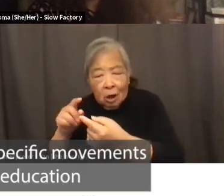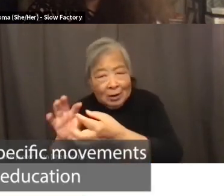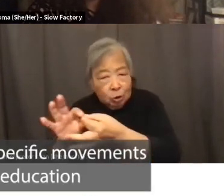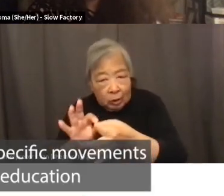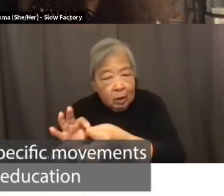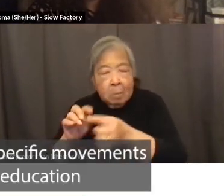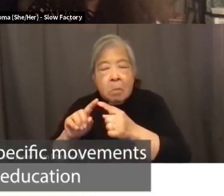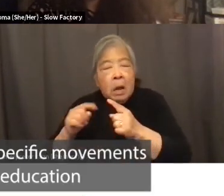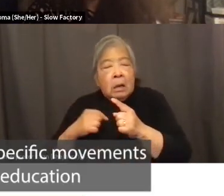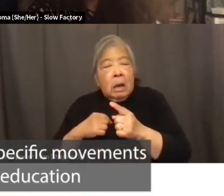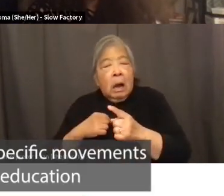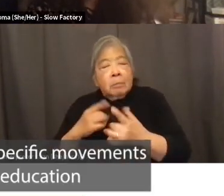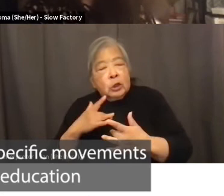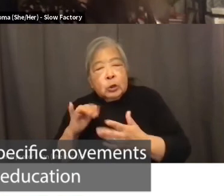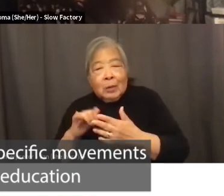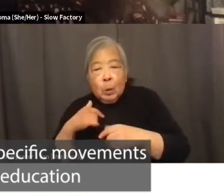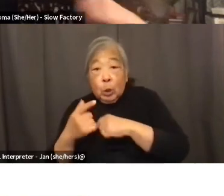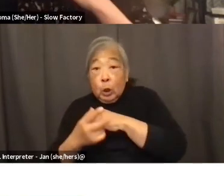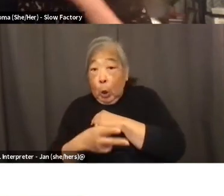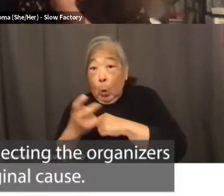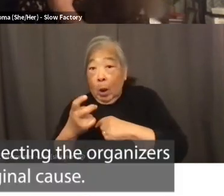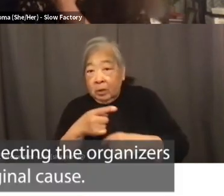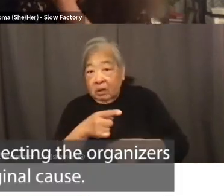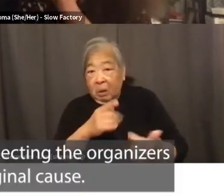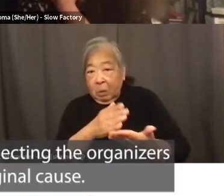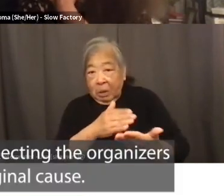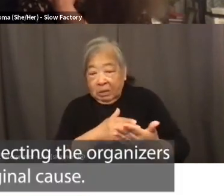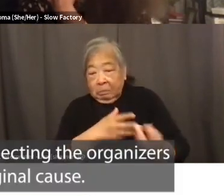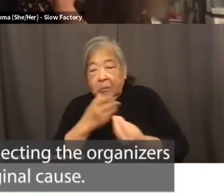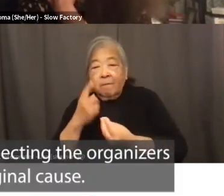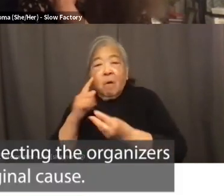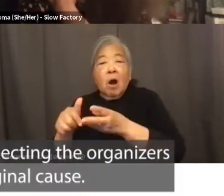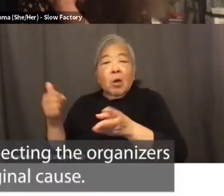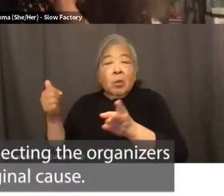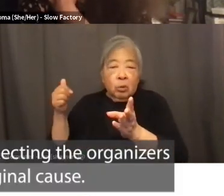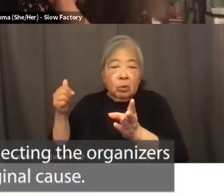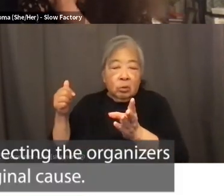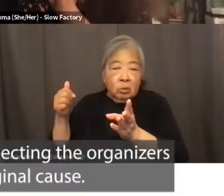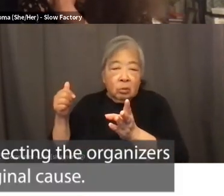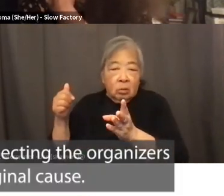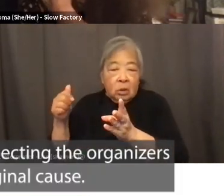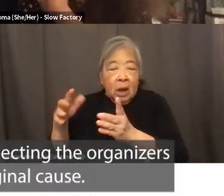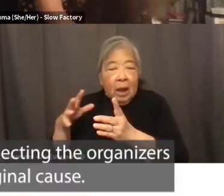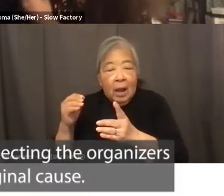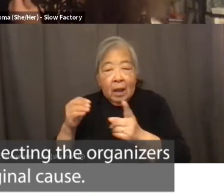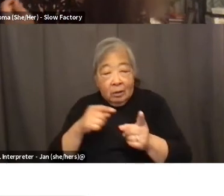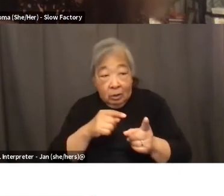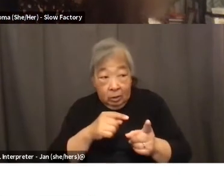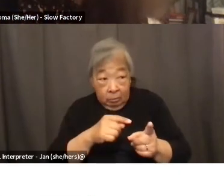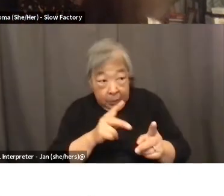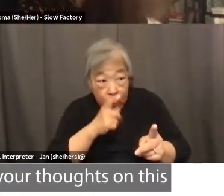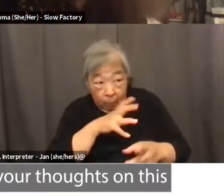co-opting specific movements for larger education purposes and disrespecting the organizers of the original